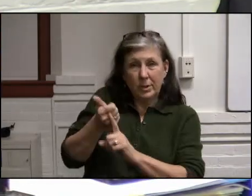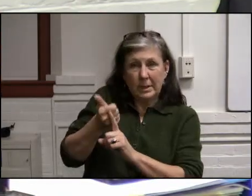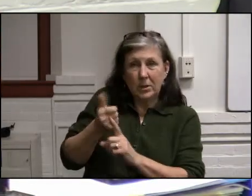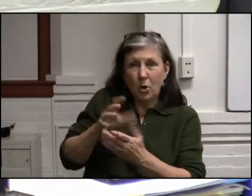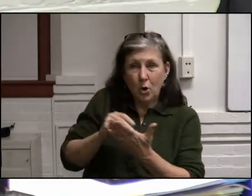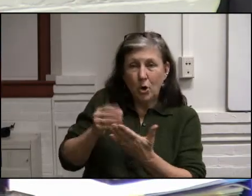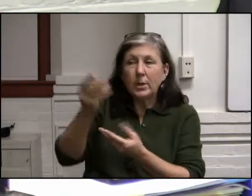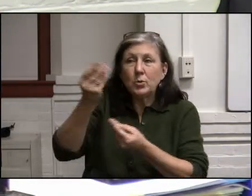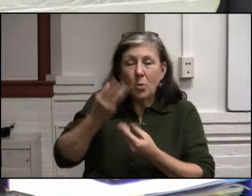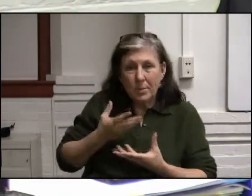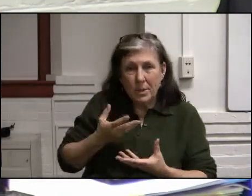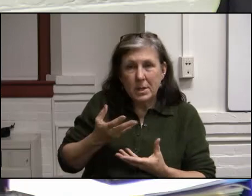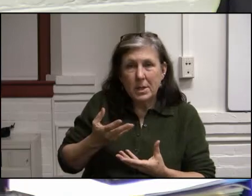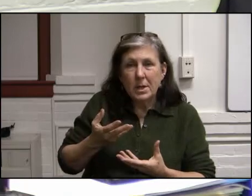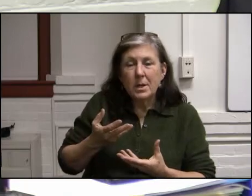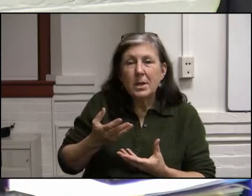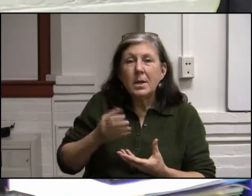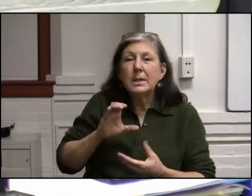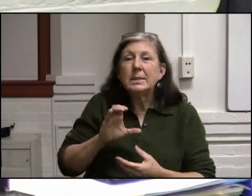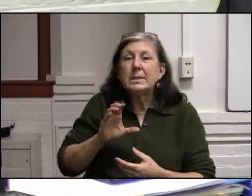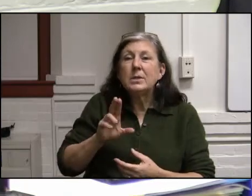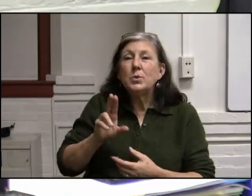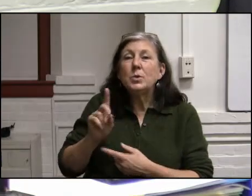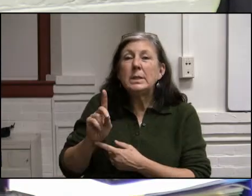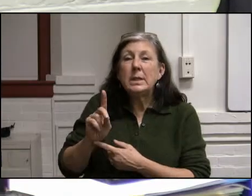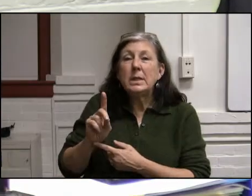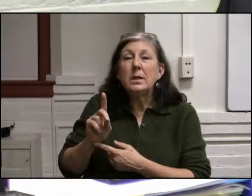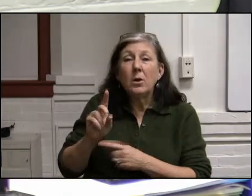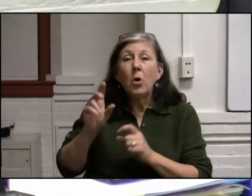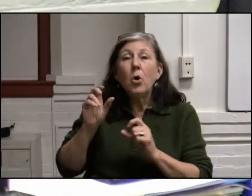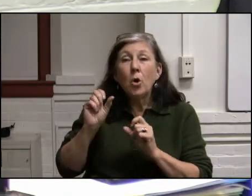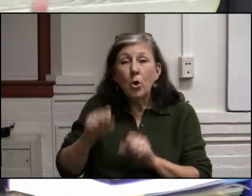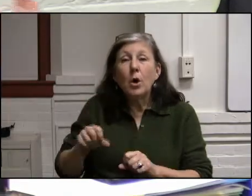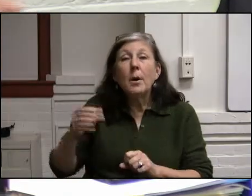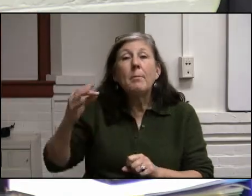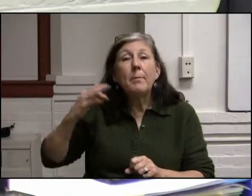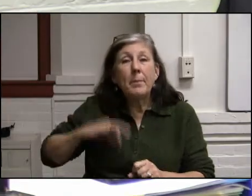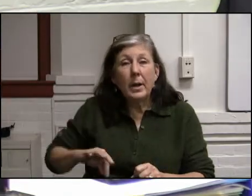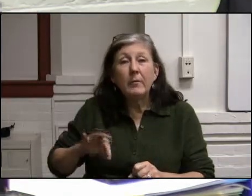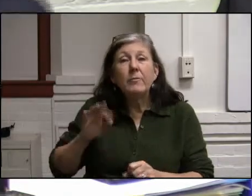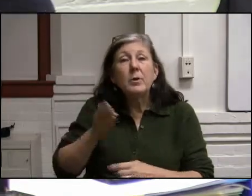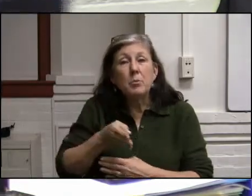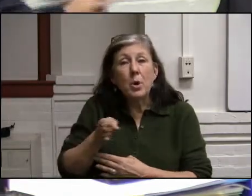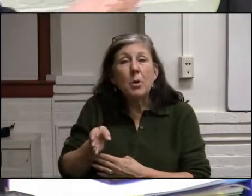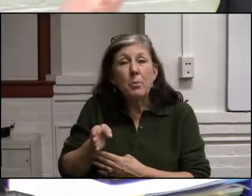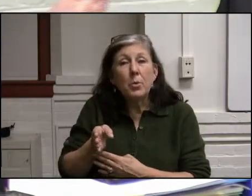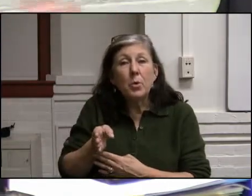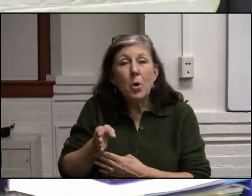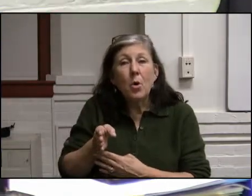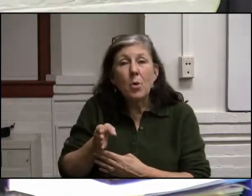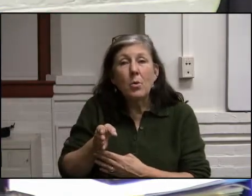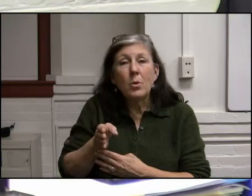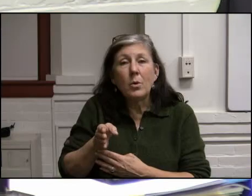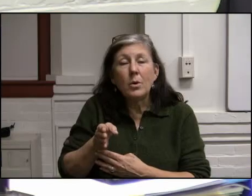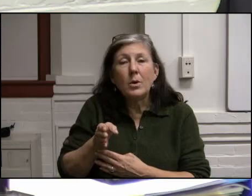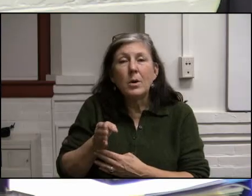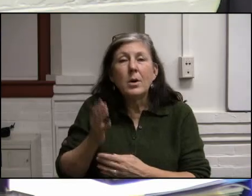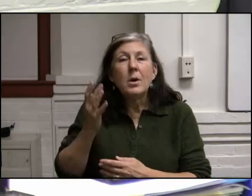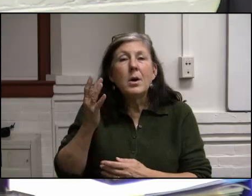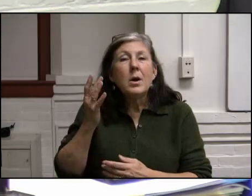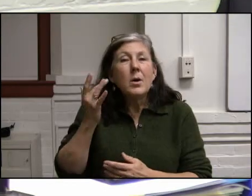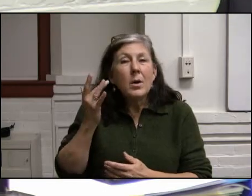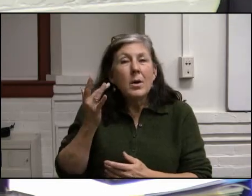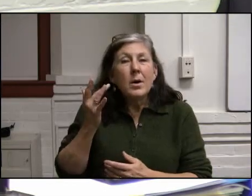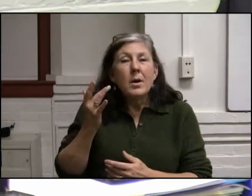me is the CUD could have a benefit for Brattleboro, broadly defined, because